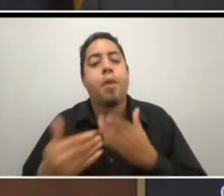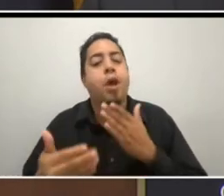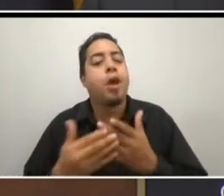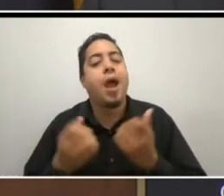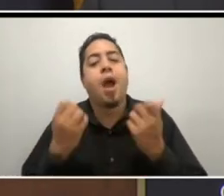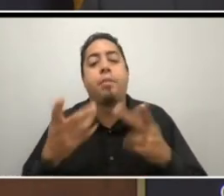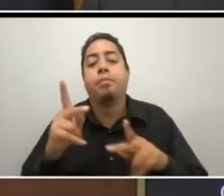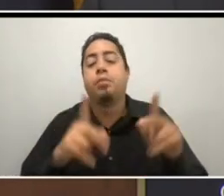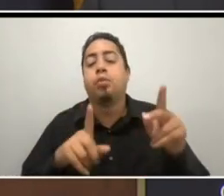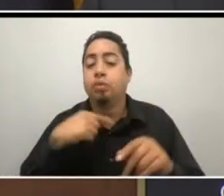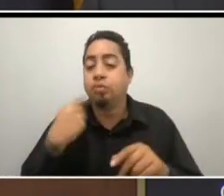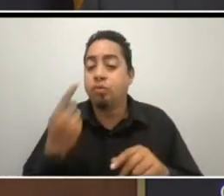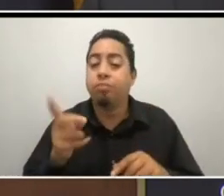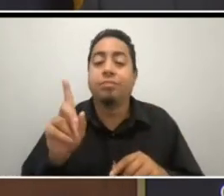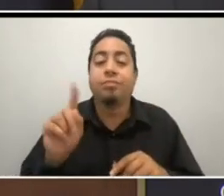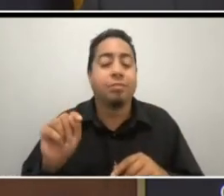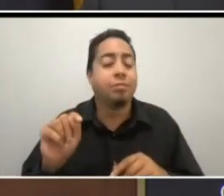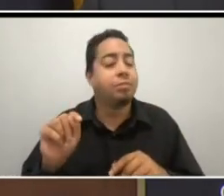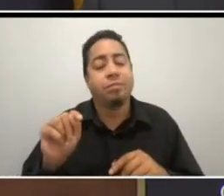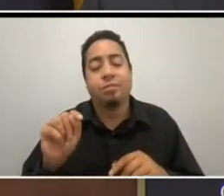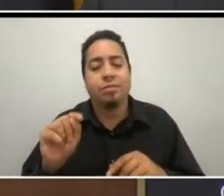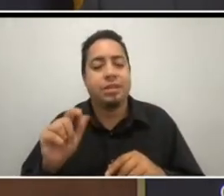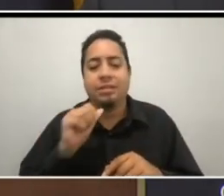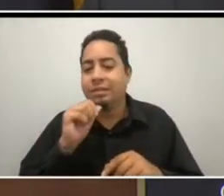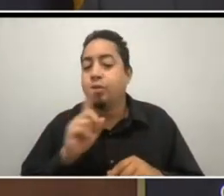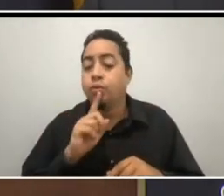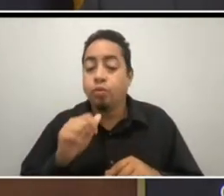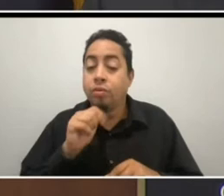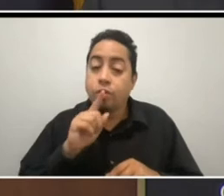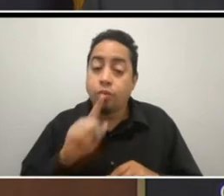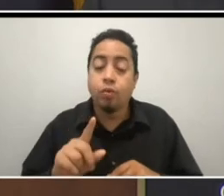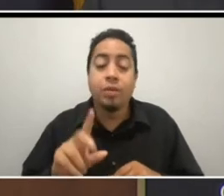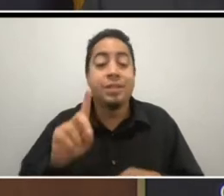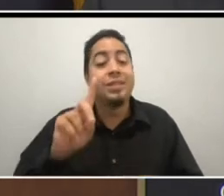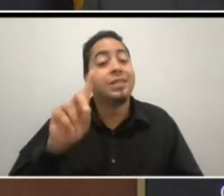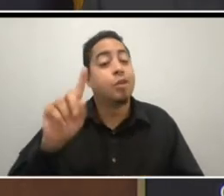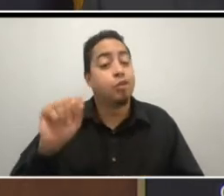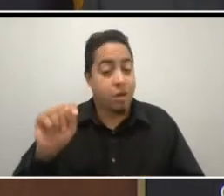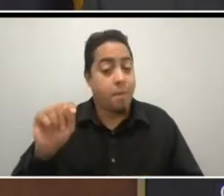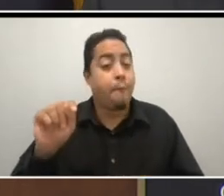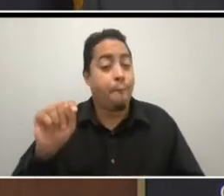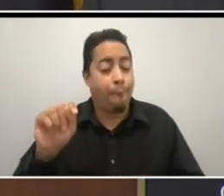president that these allegations were not true, President Trump kept promoting